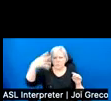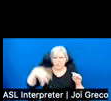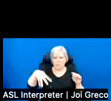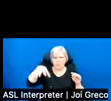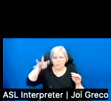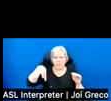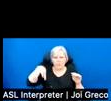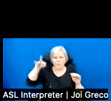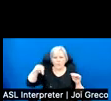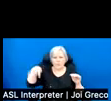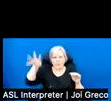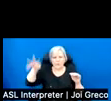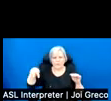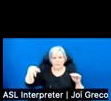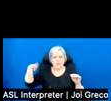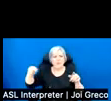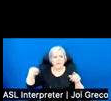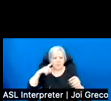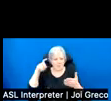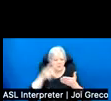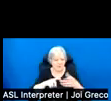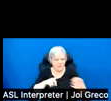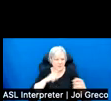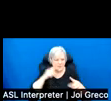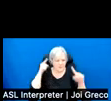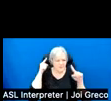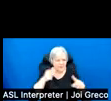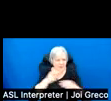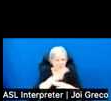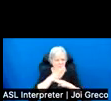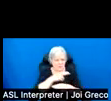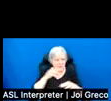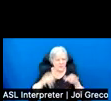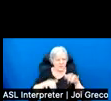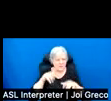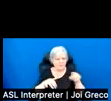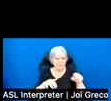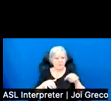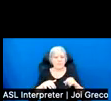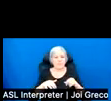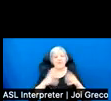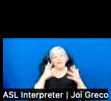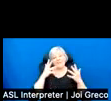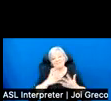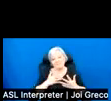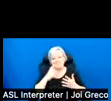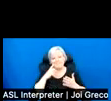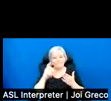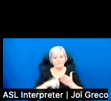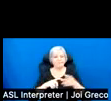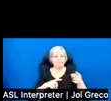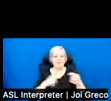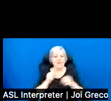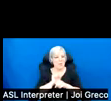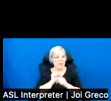decode the intent of that particular person who is using the device. Now, unfortunately, we have found with our work with